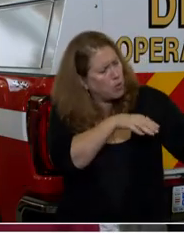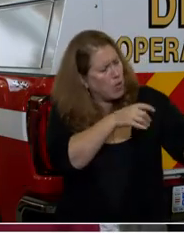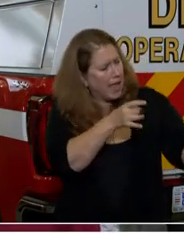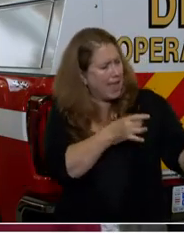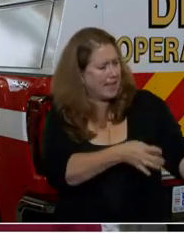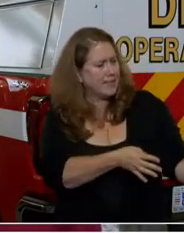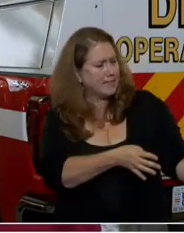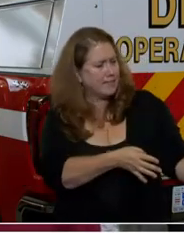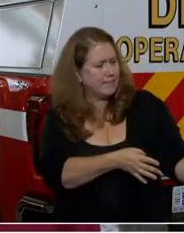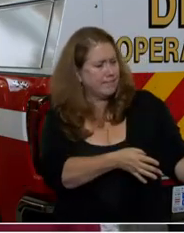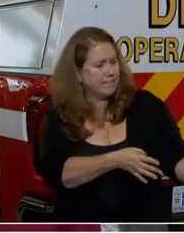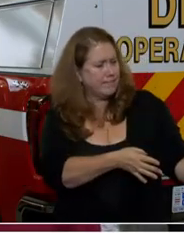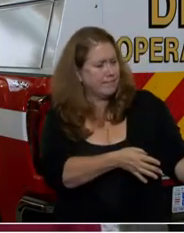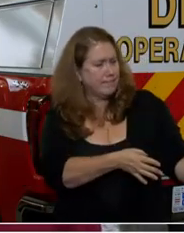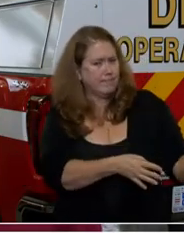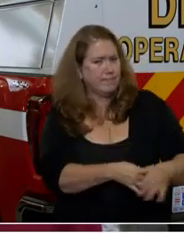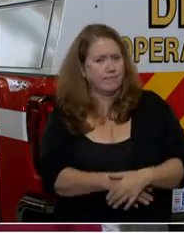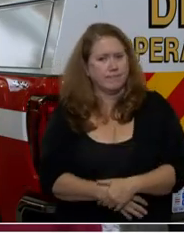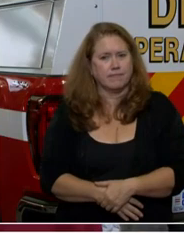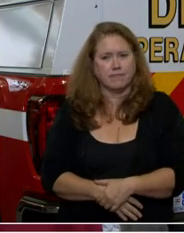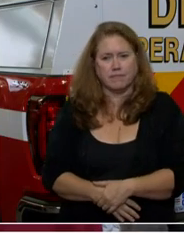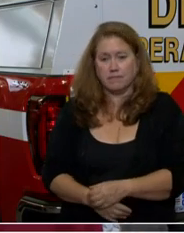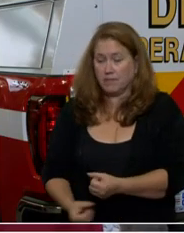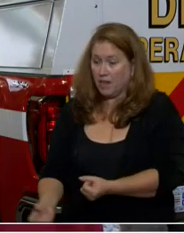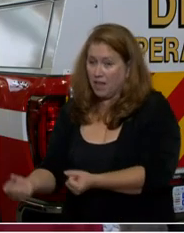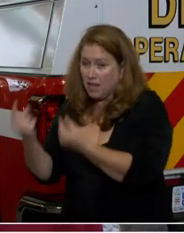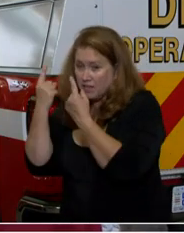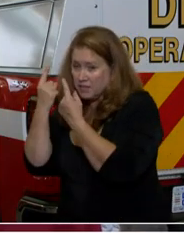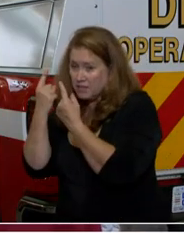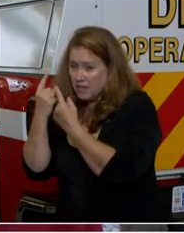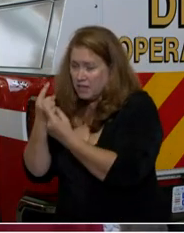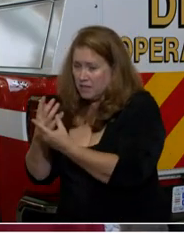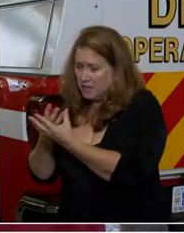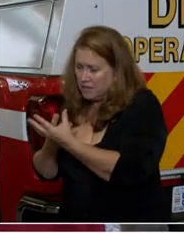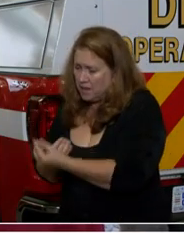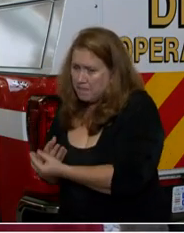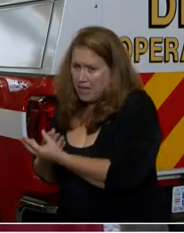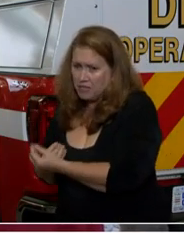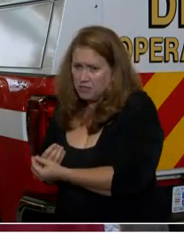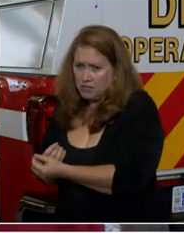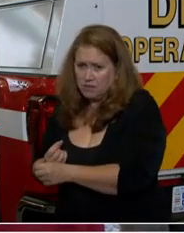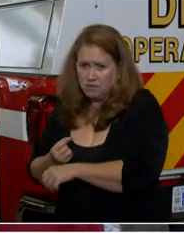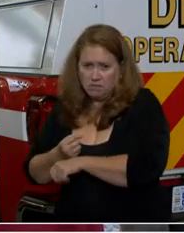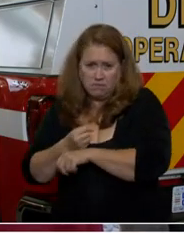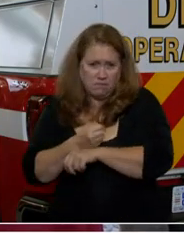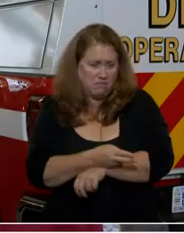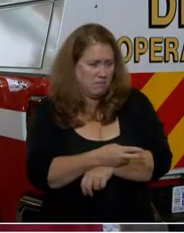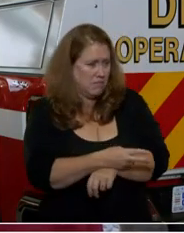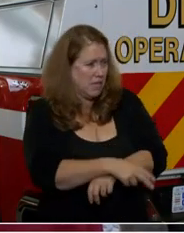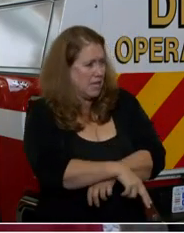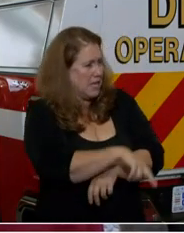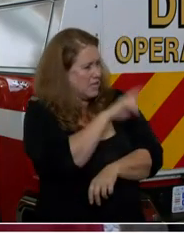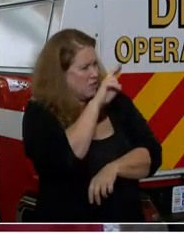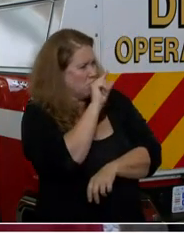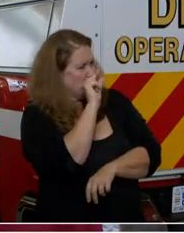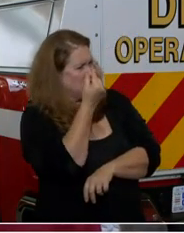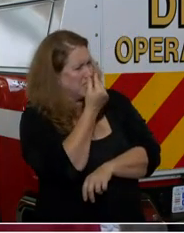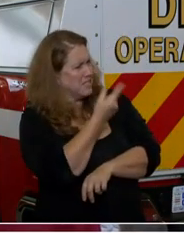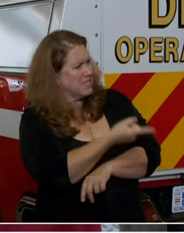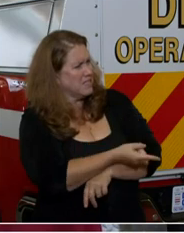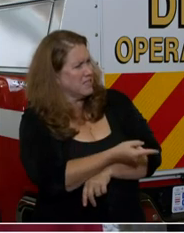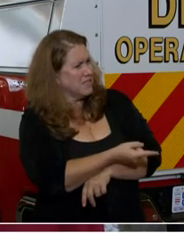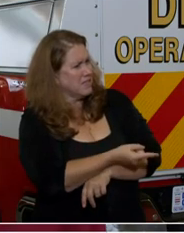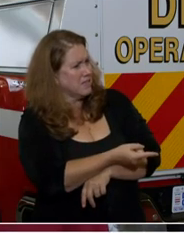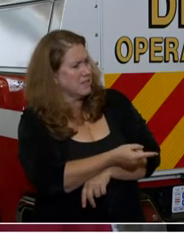forget the lives that was lost today, and may their memory forever inspire us to be better, to